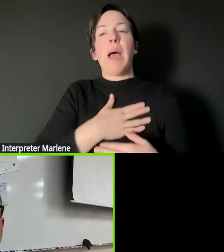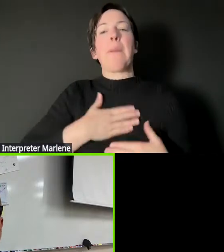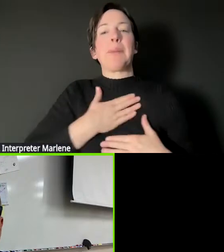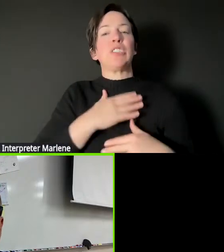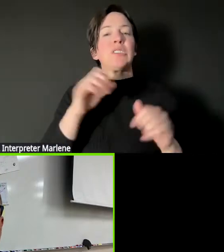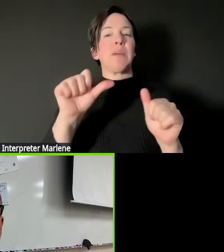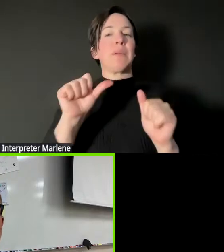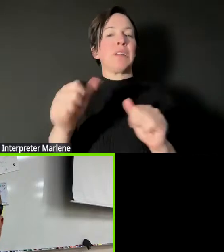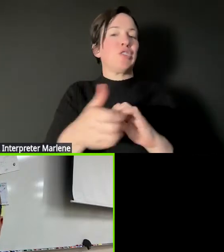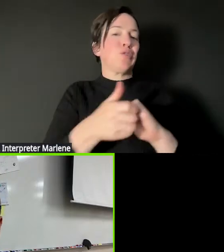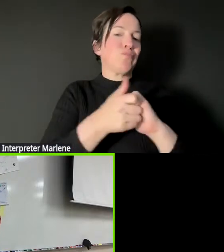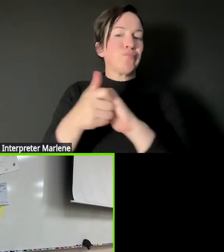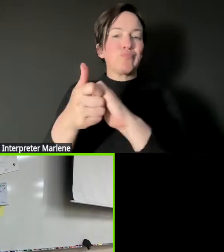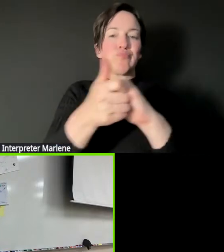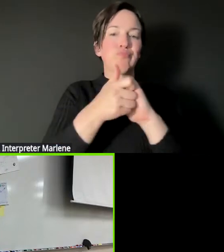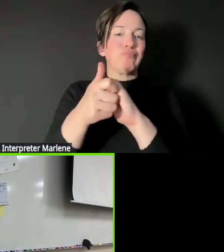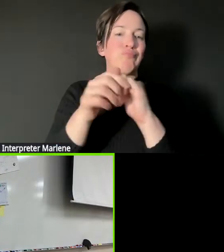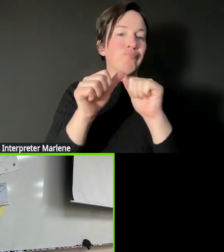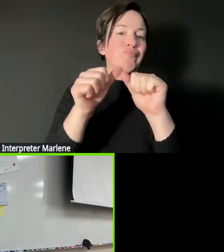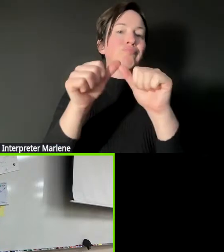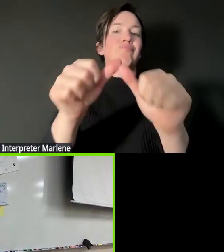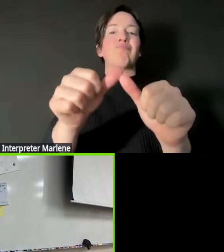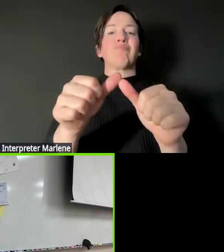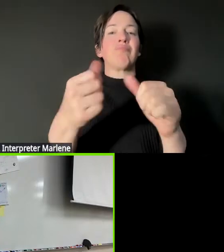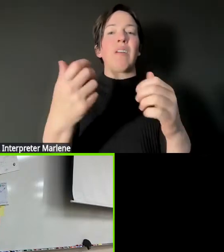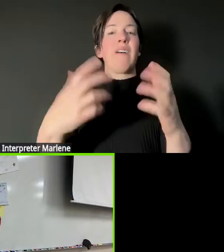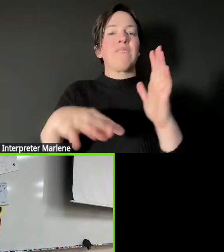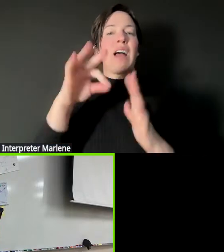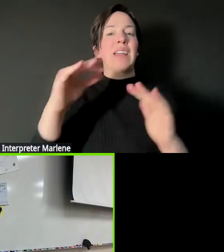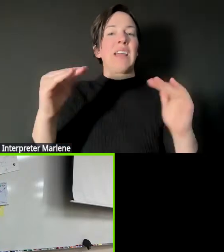collaborative process in finding a fair